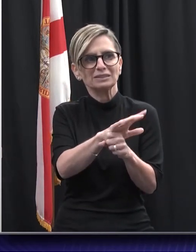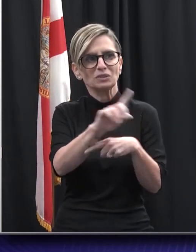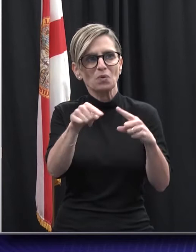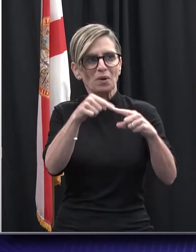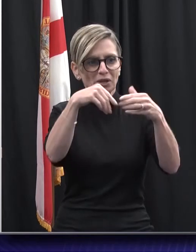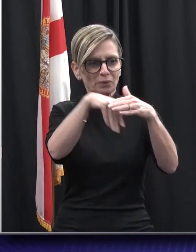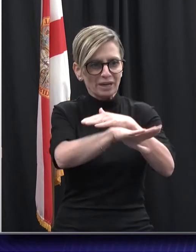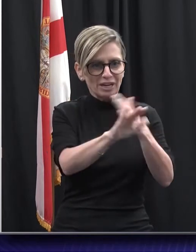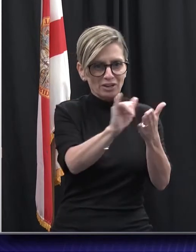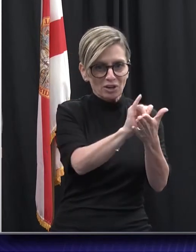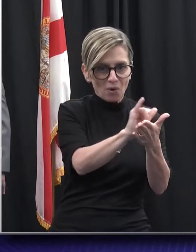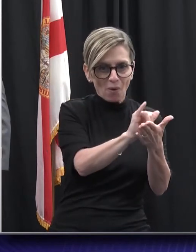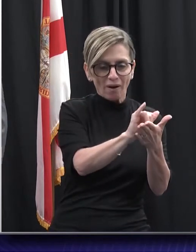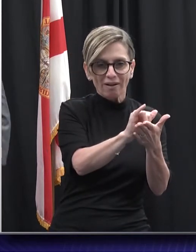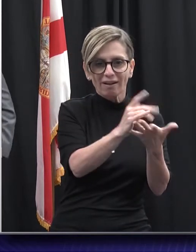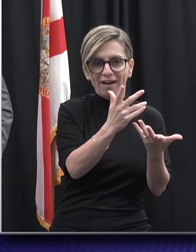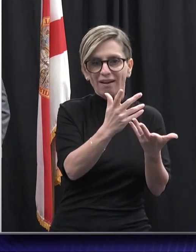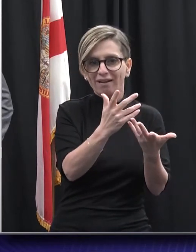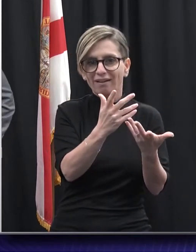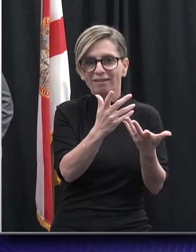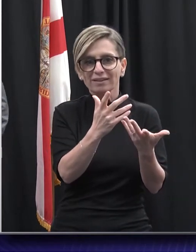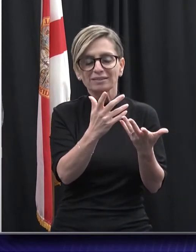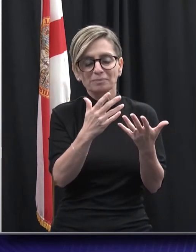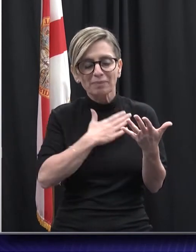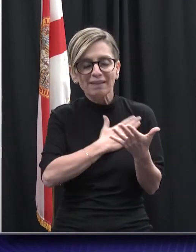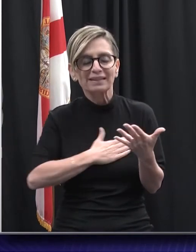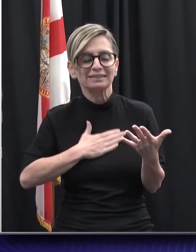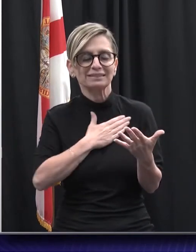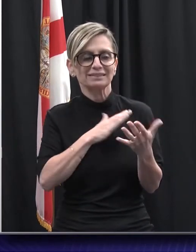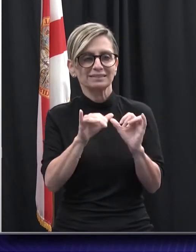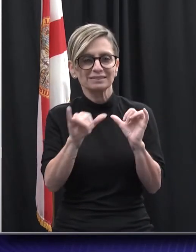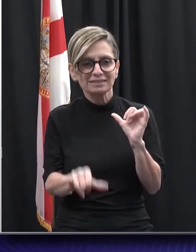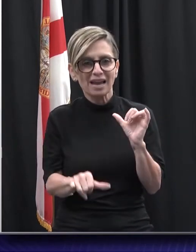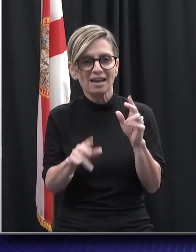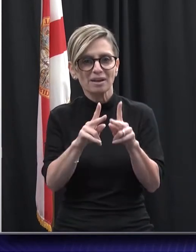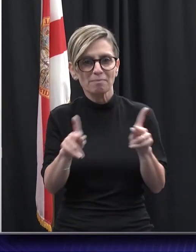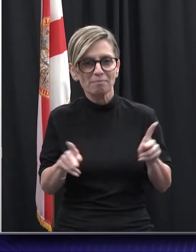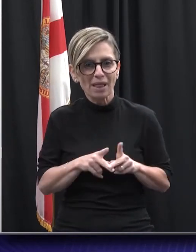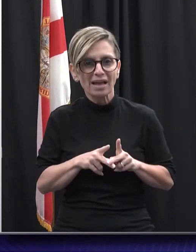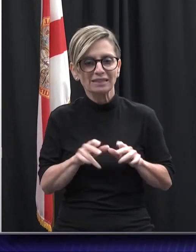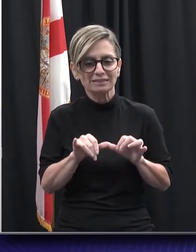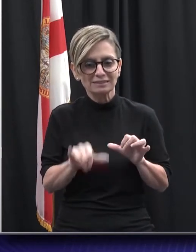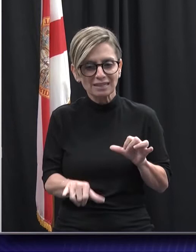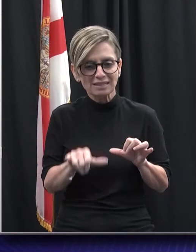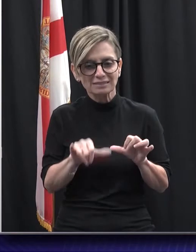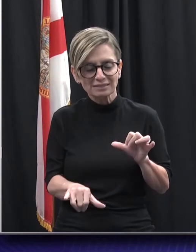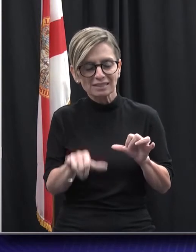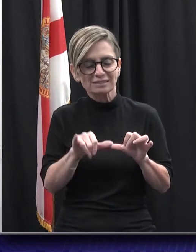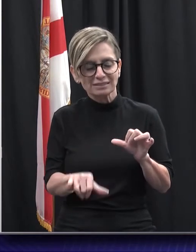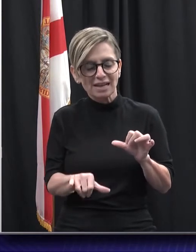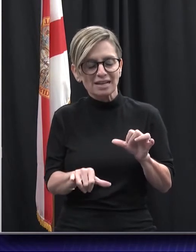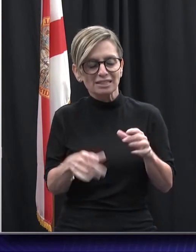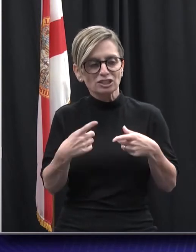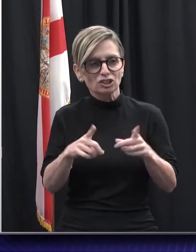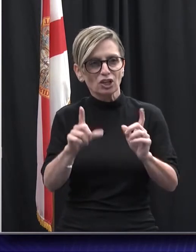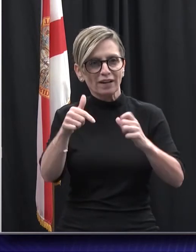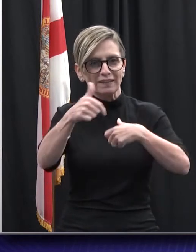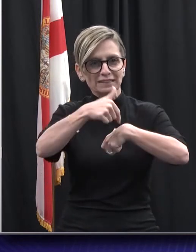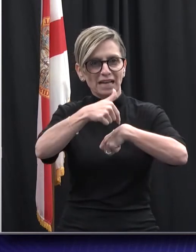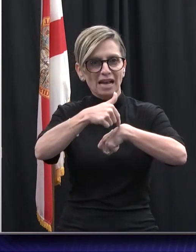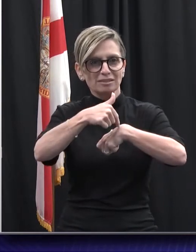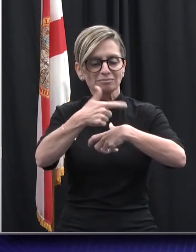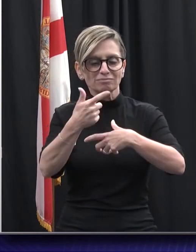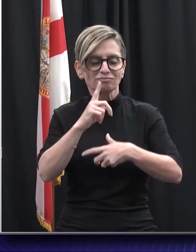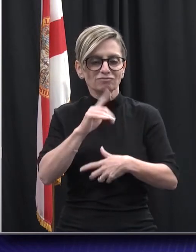we would love for you to stay in place, shelter in place as we get through this time. It's impossible for